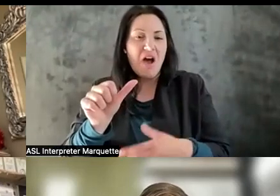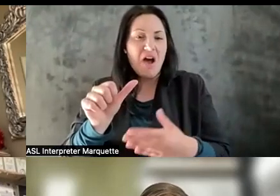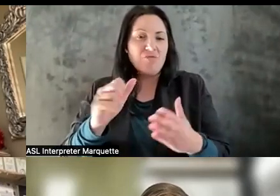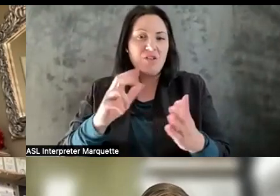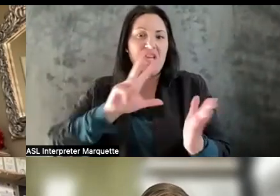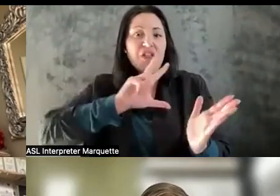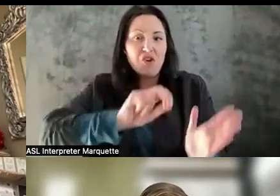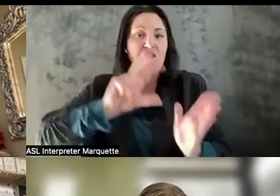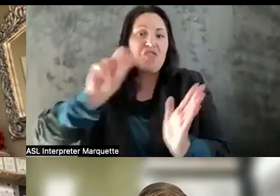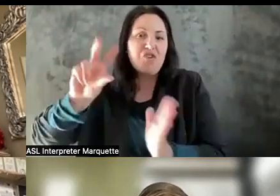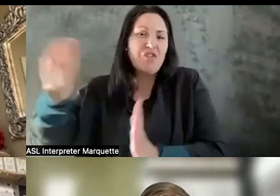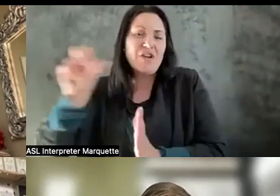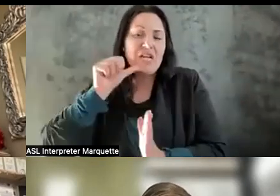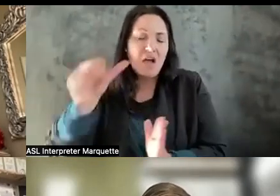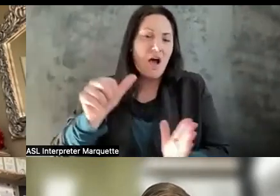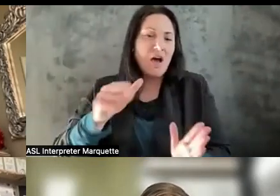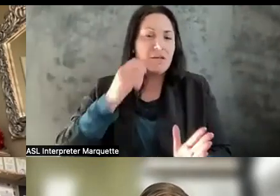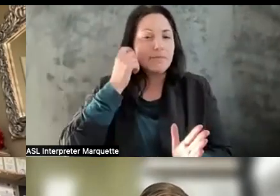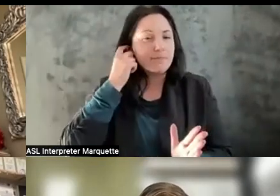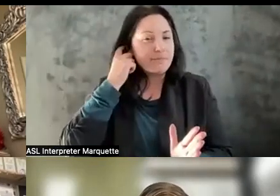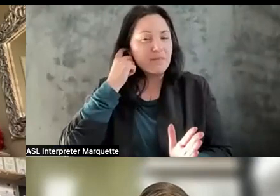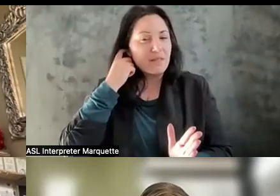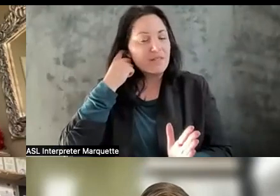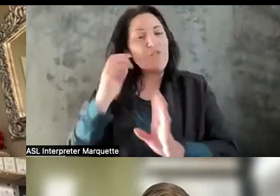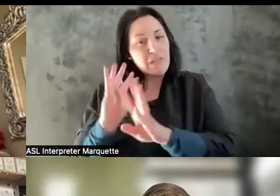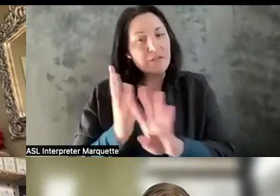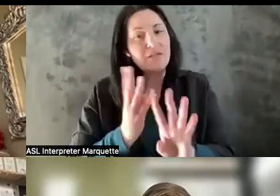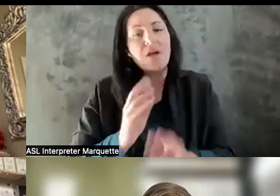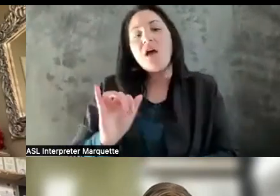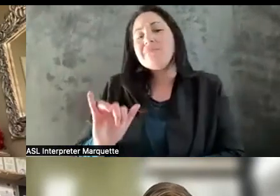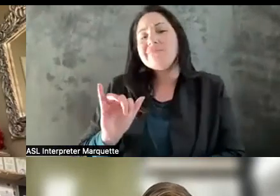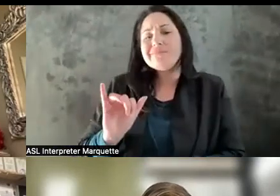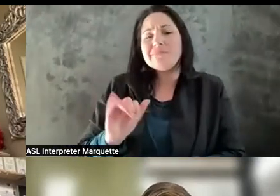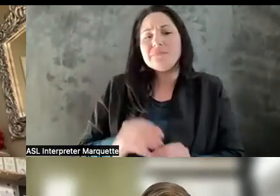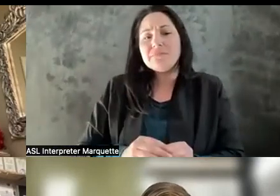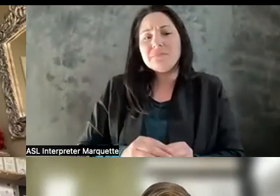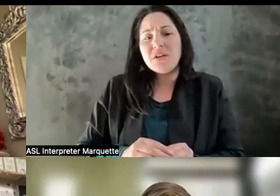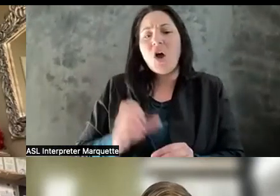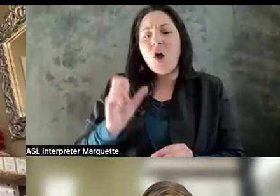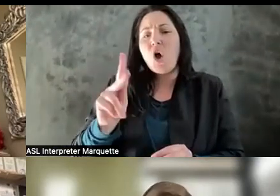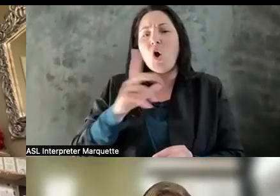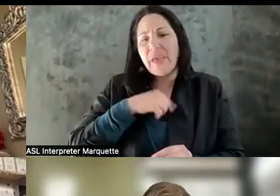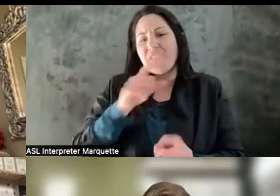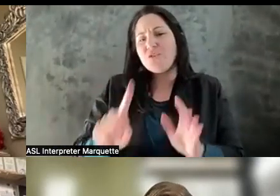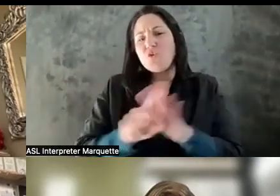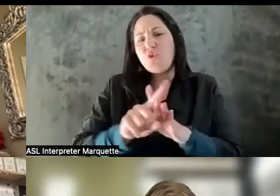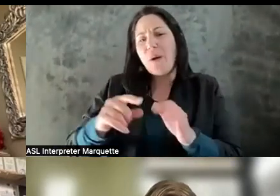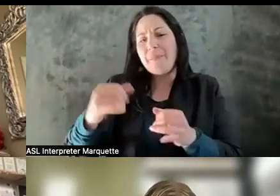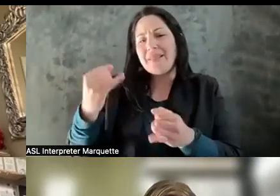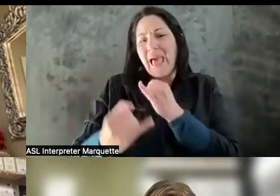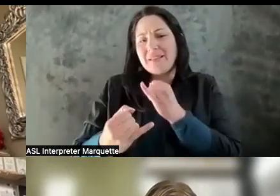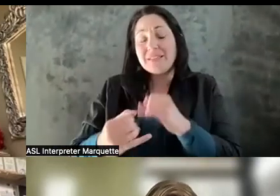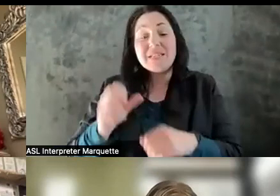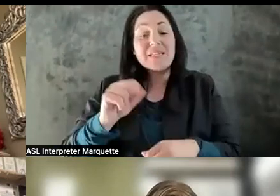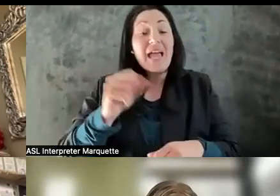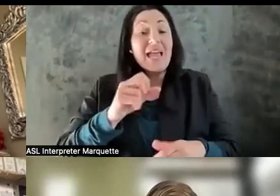we start moving them out. So yeah, so basically just come at the end. Yeah, and if you're picking up